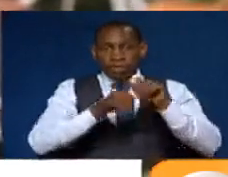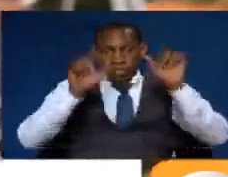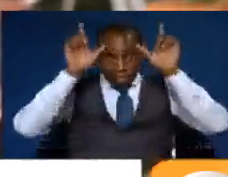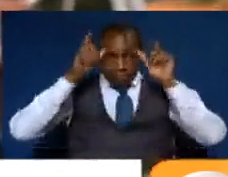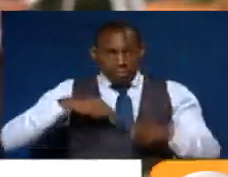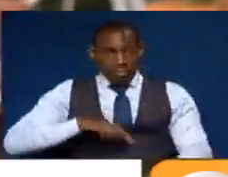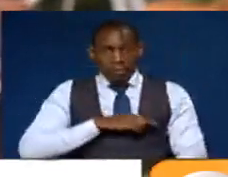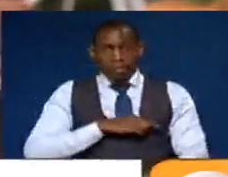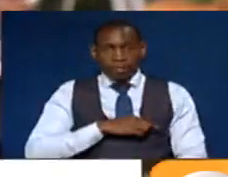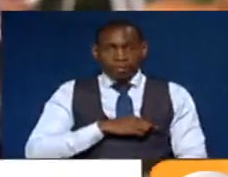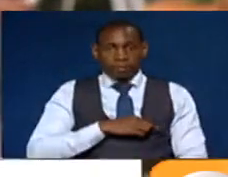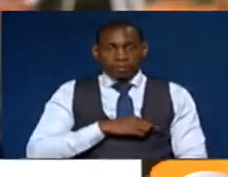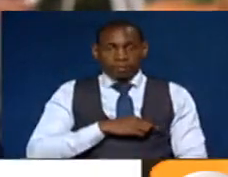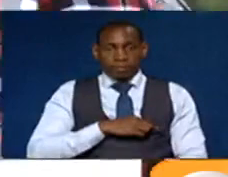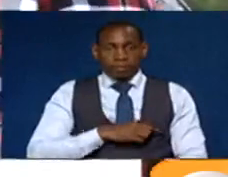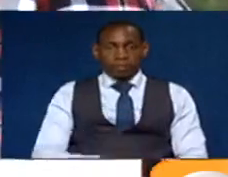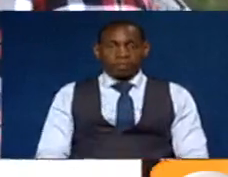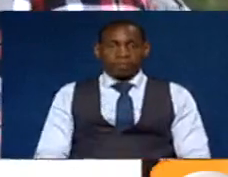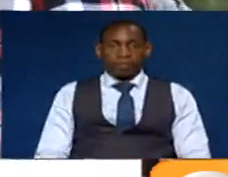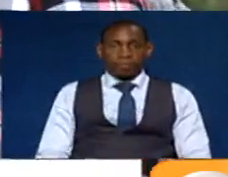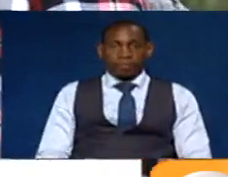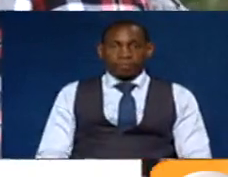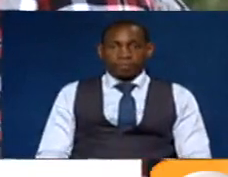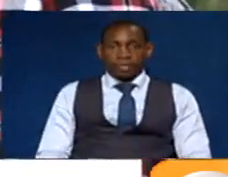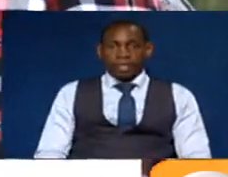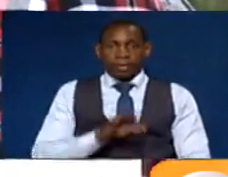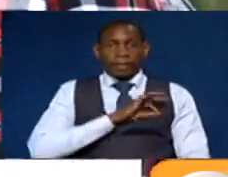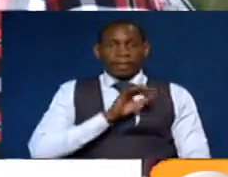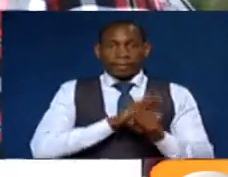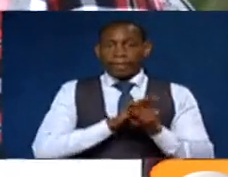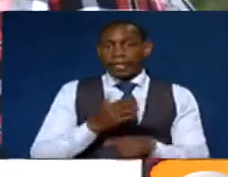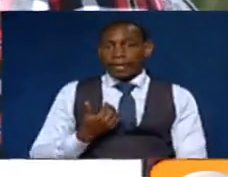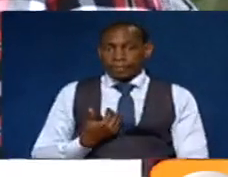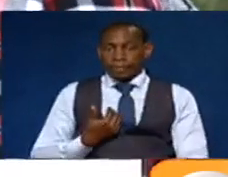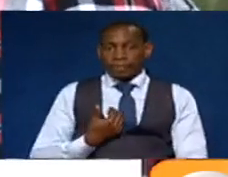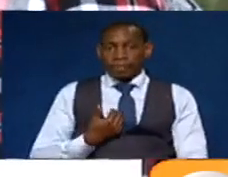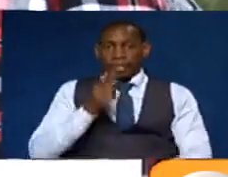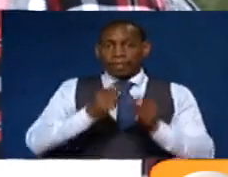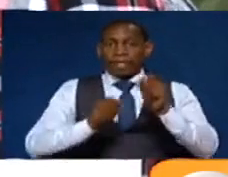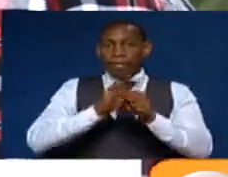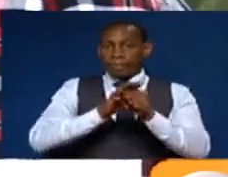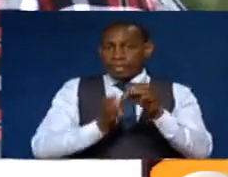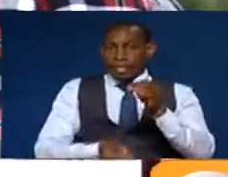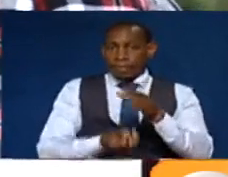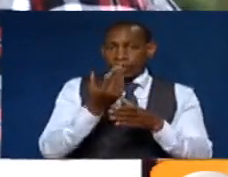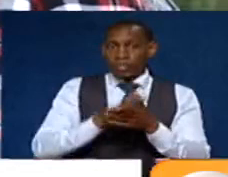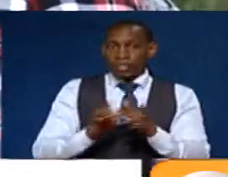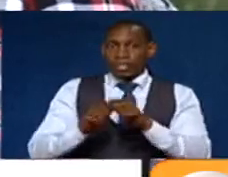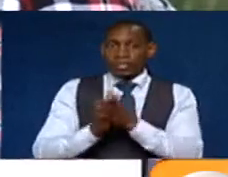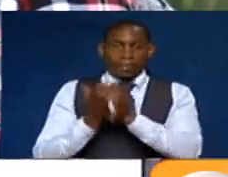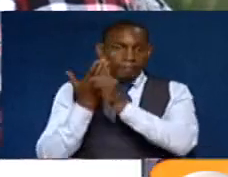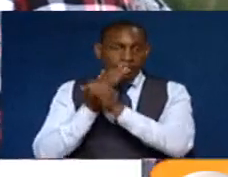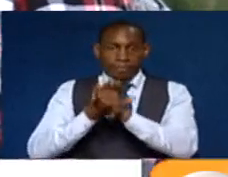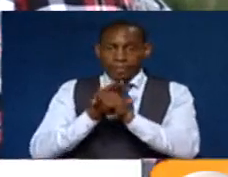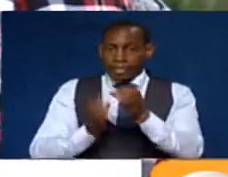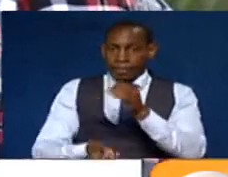yetu akwe iyo ng'ombe kubwa kubwa wa Sahiwal. They get more money now, they get more milk, and they also get more meat